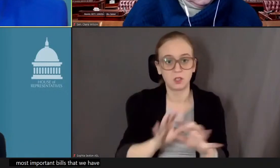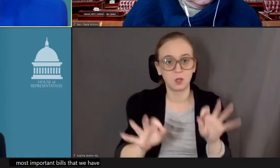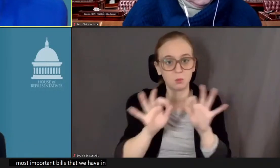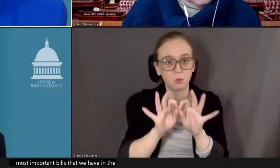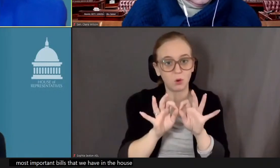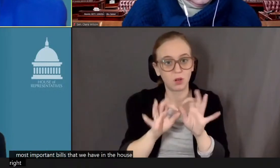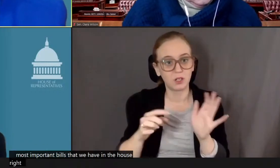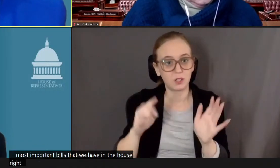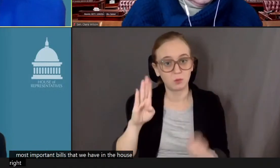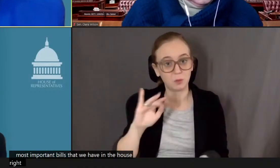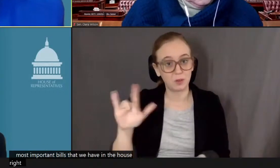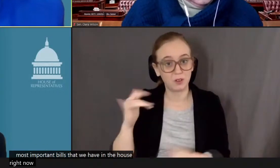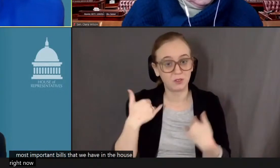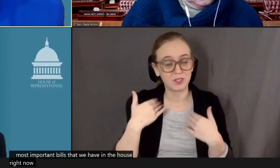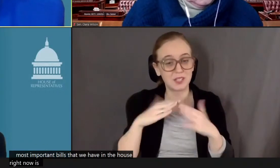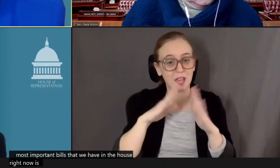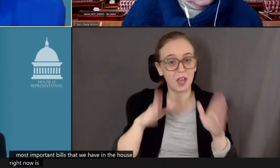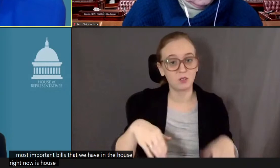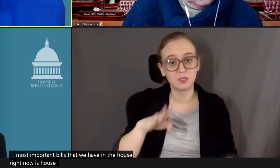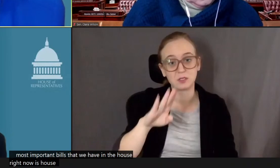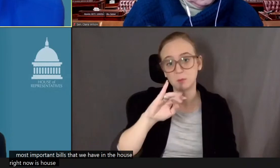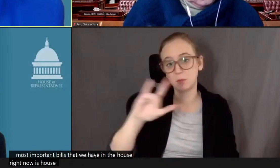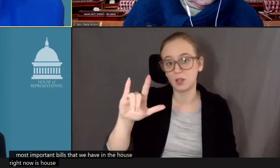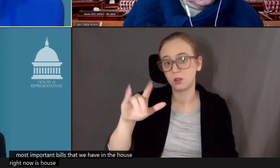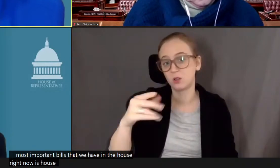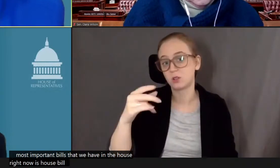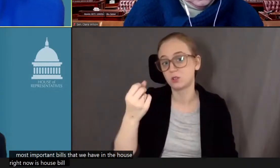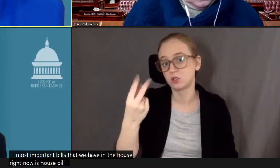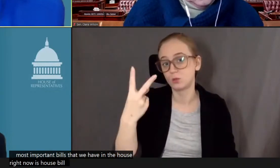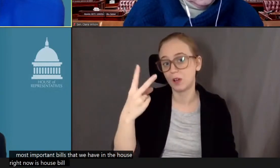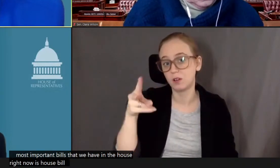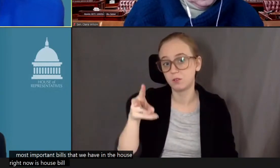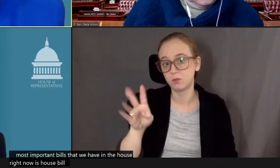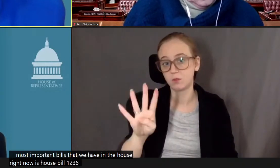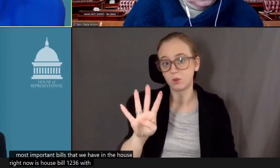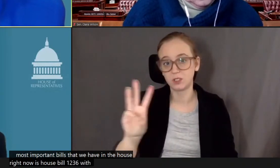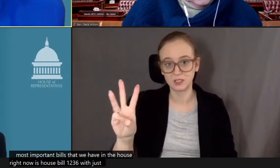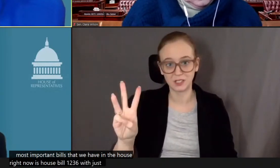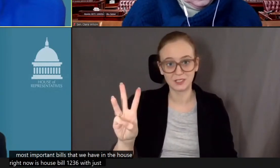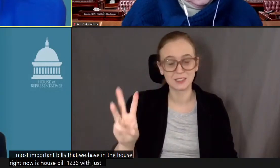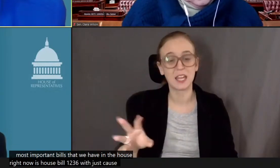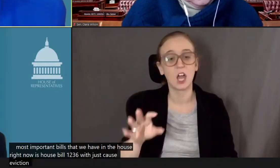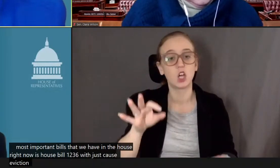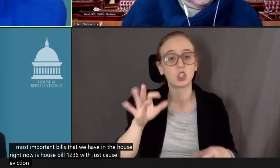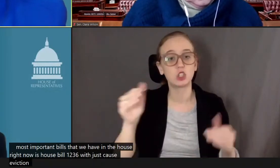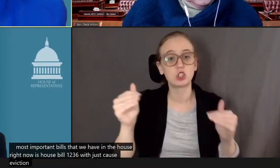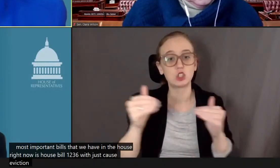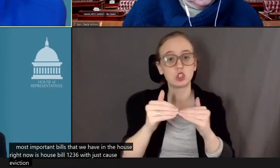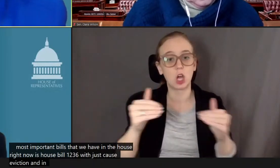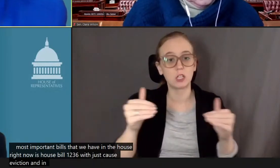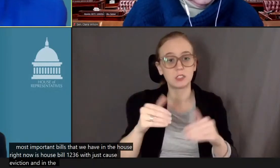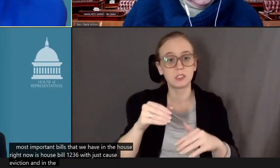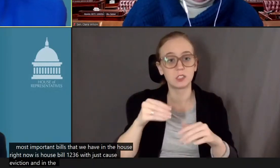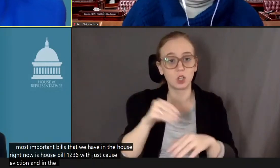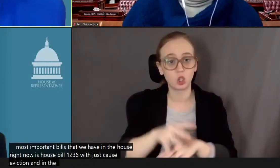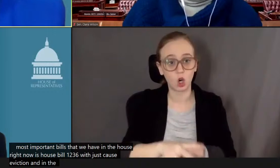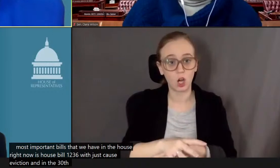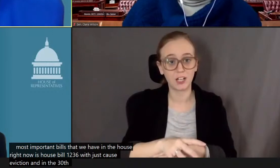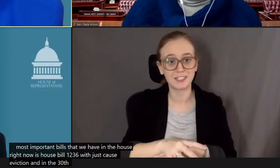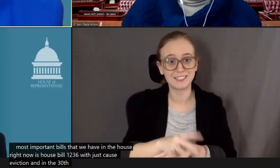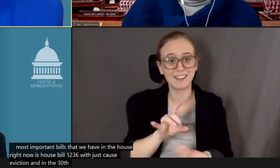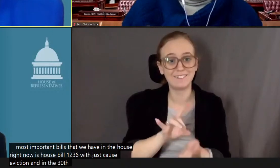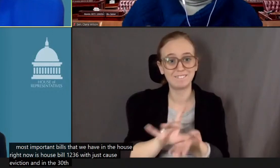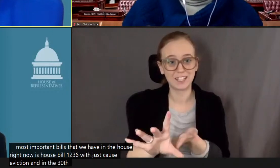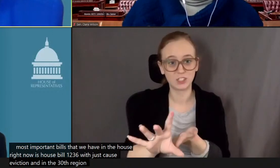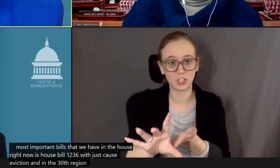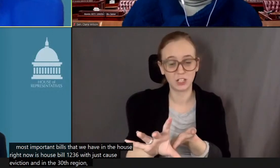is House Bill 1236 with just cause eviction. And in the 30th region, Federal Way voters